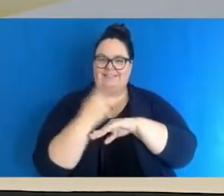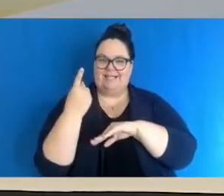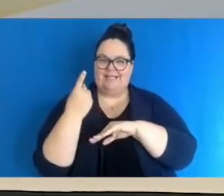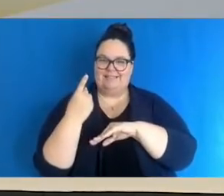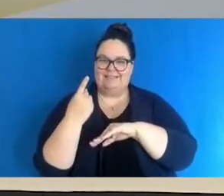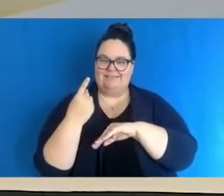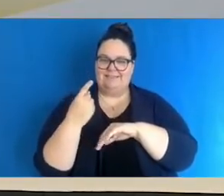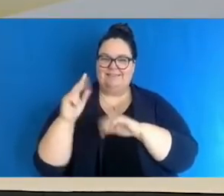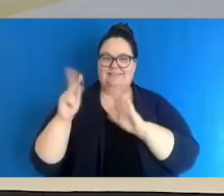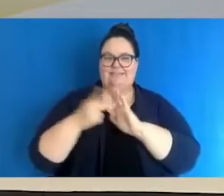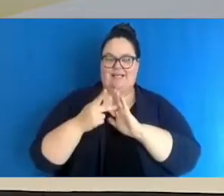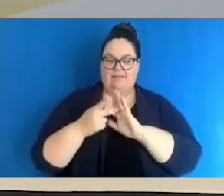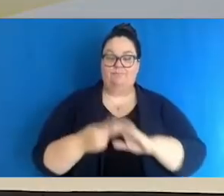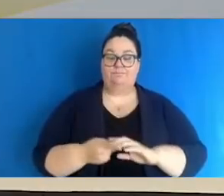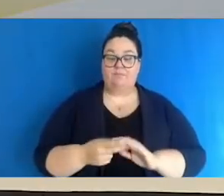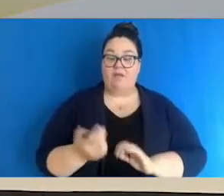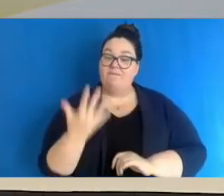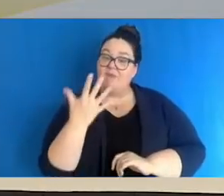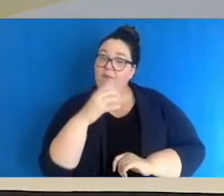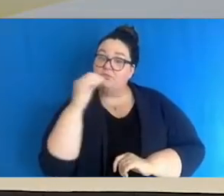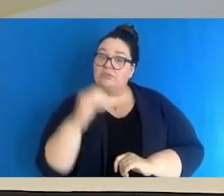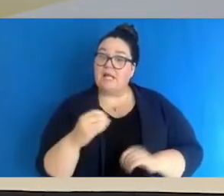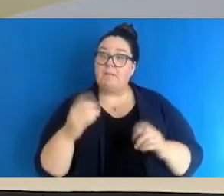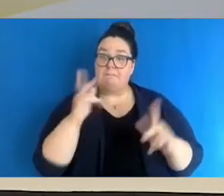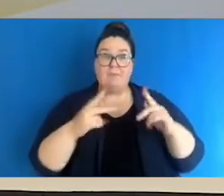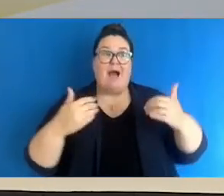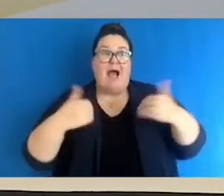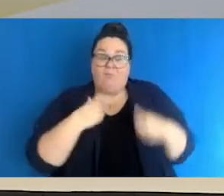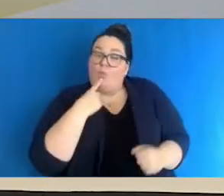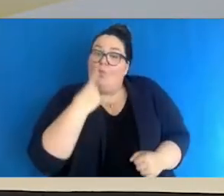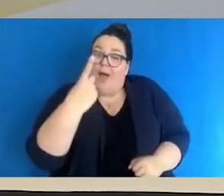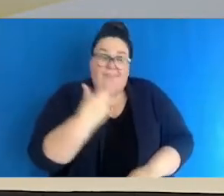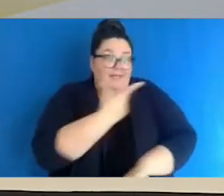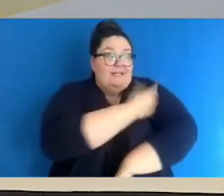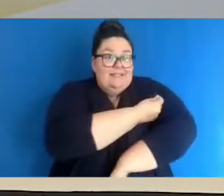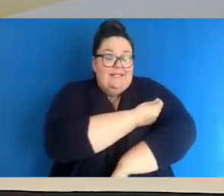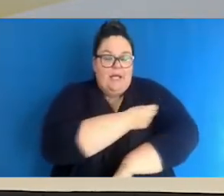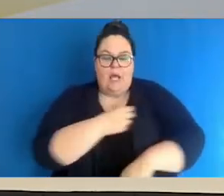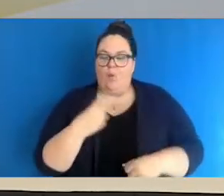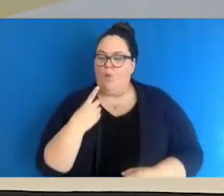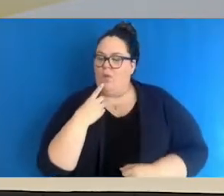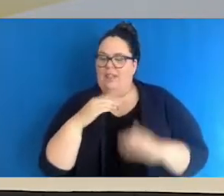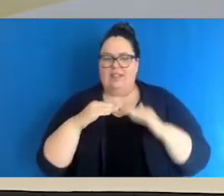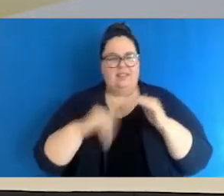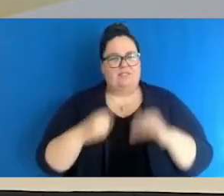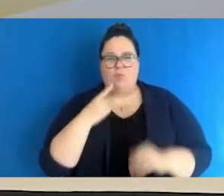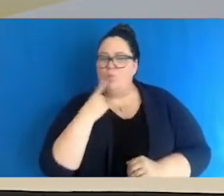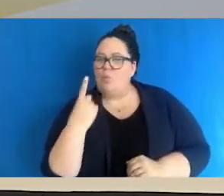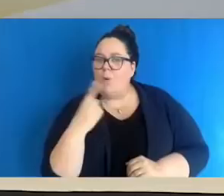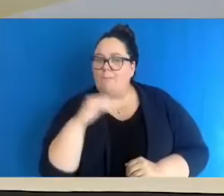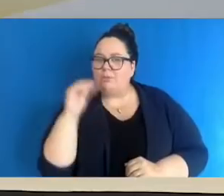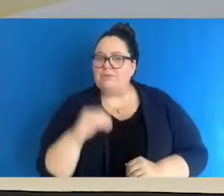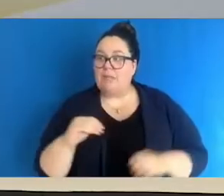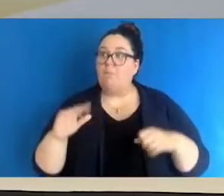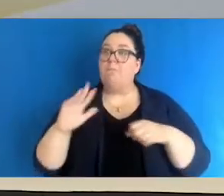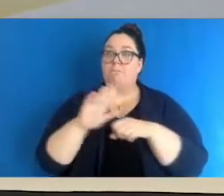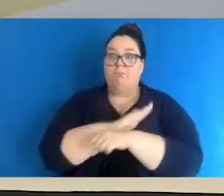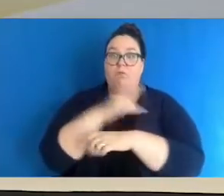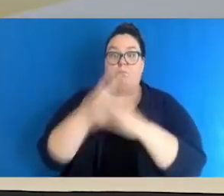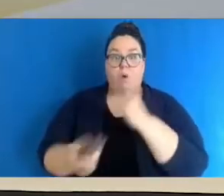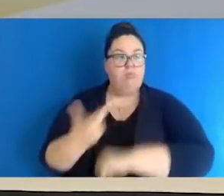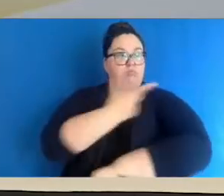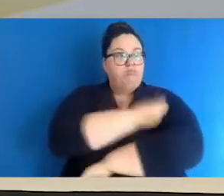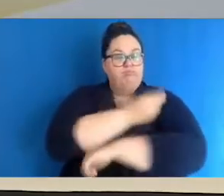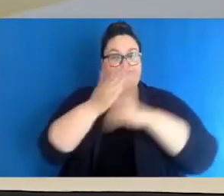dose, 5% in people who are partially vaccinated, and less than 1% in fully vaccinated